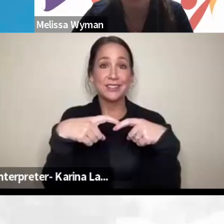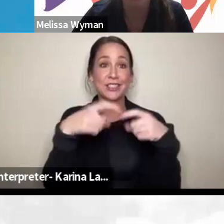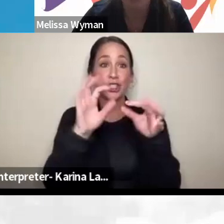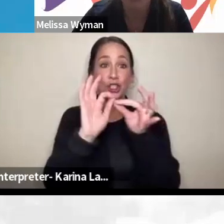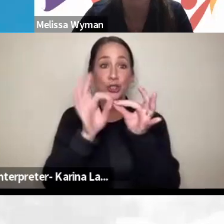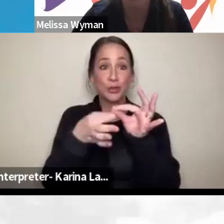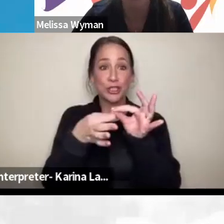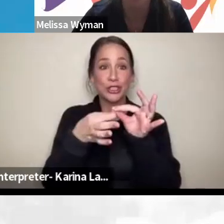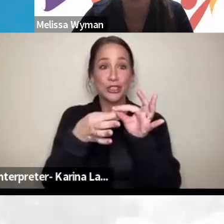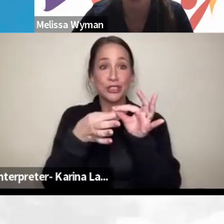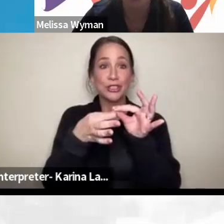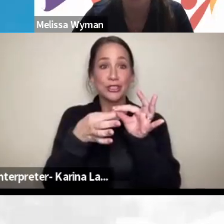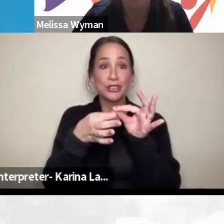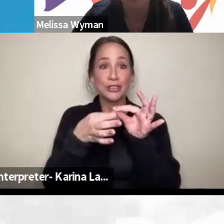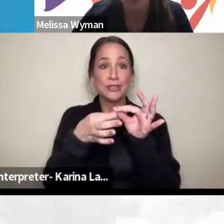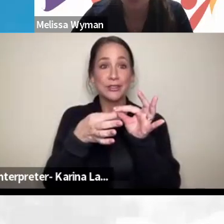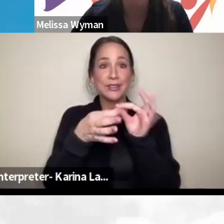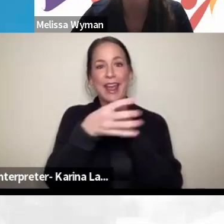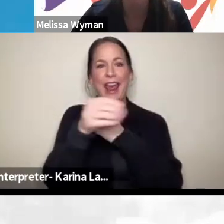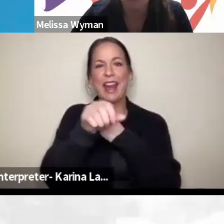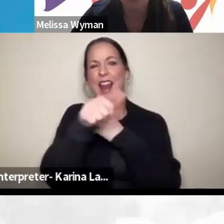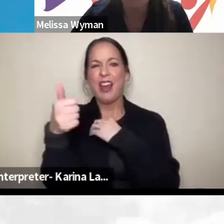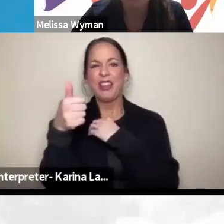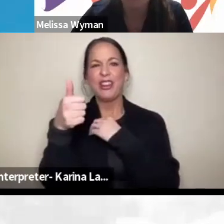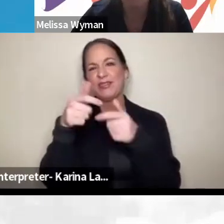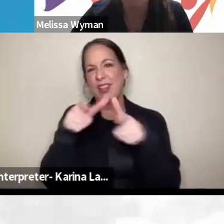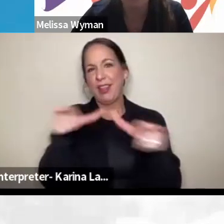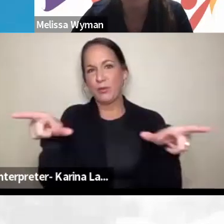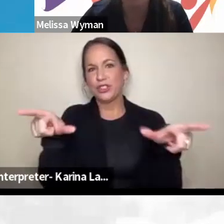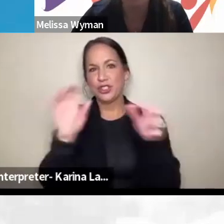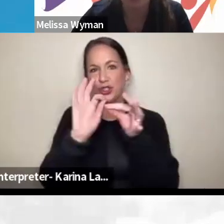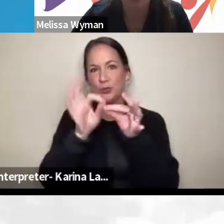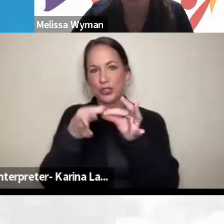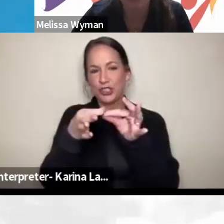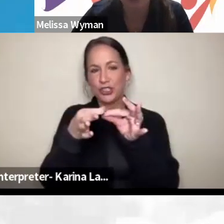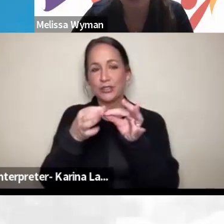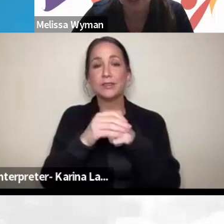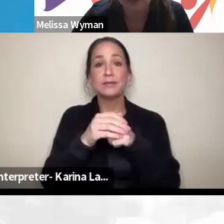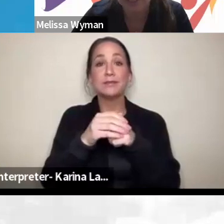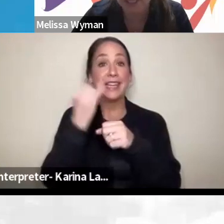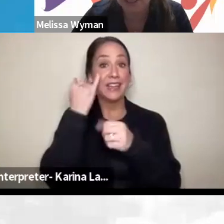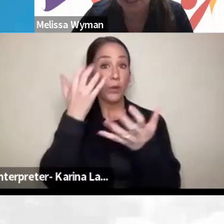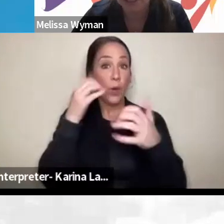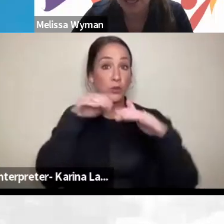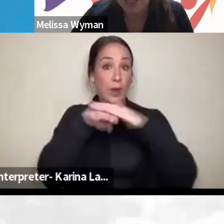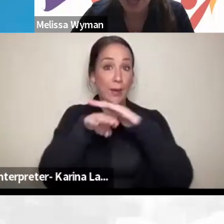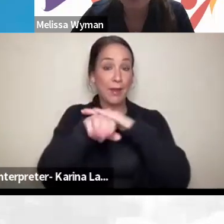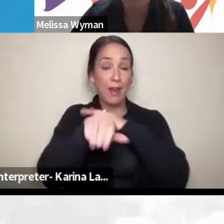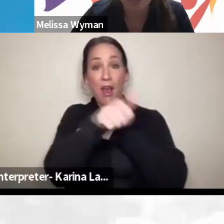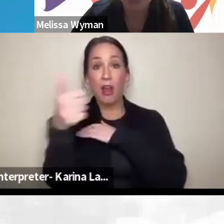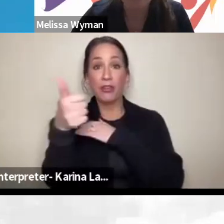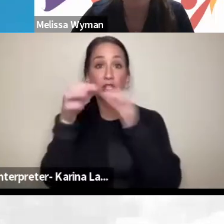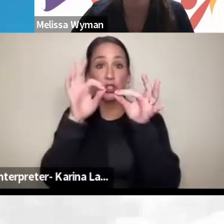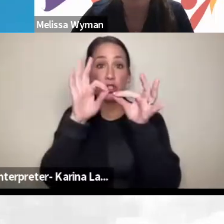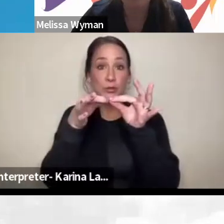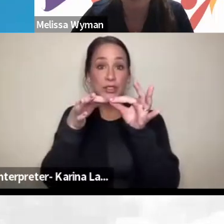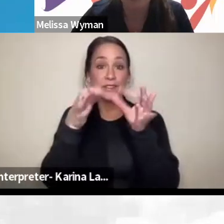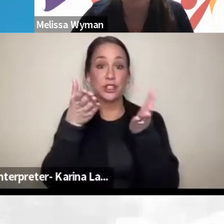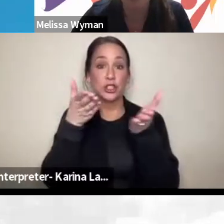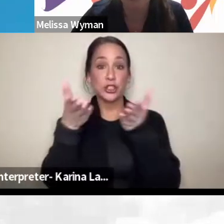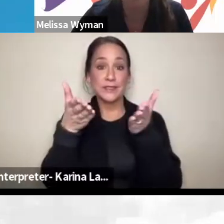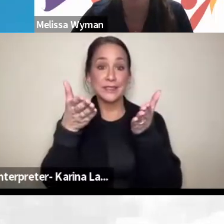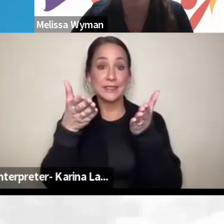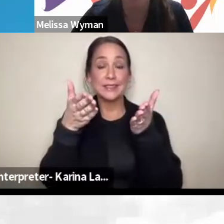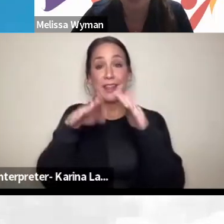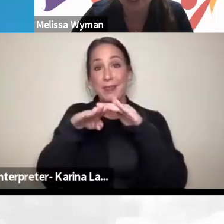Amharic simultaneous interpretation. To access the other interpretation services, at the bottom of your